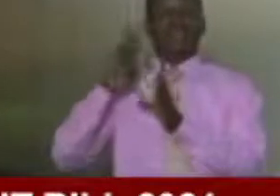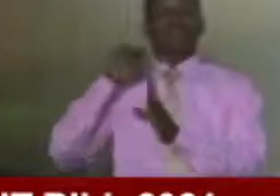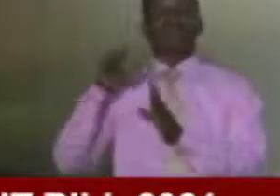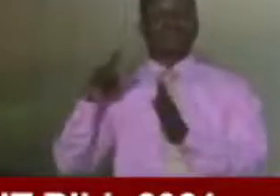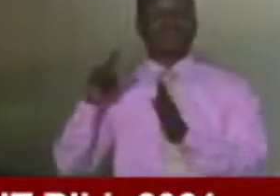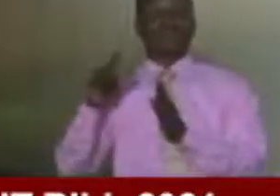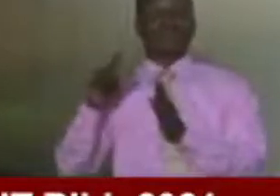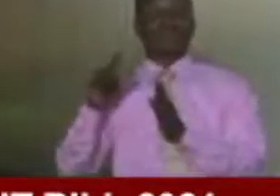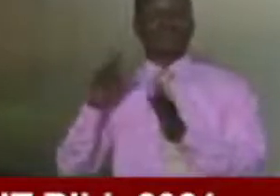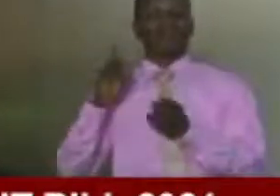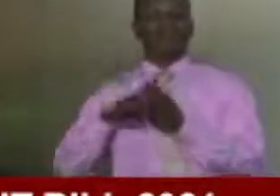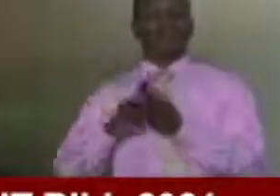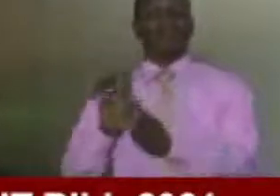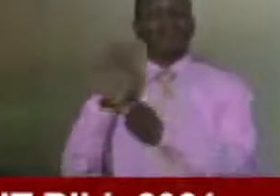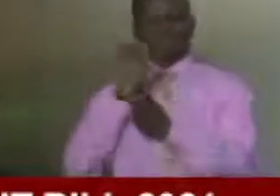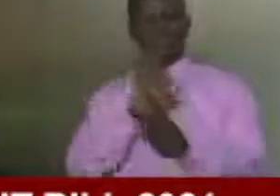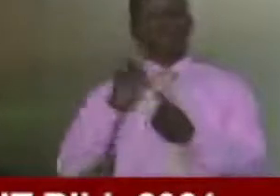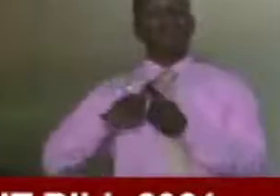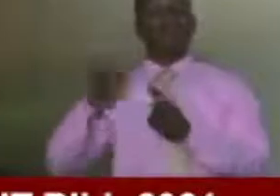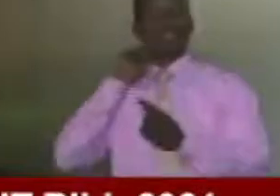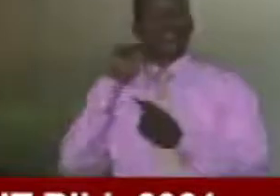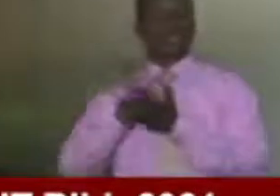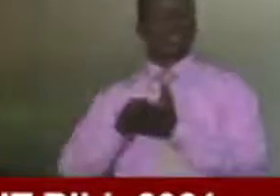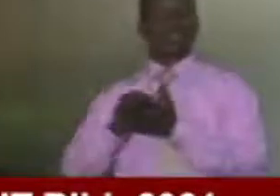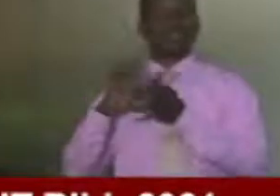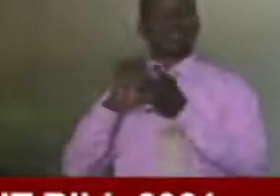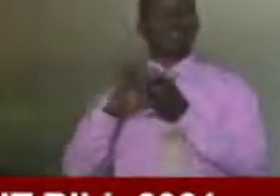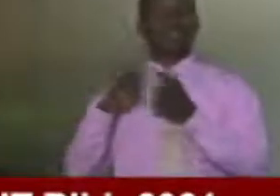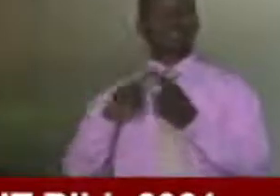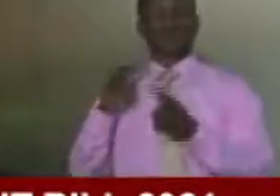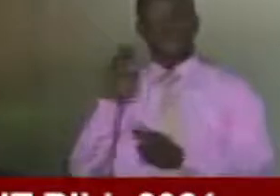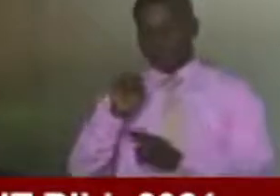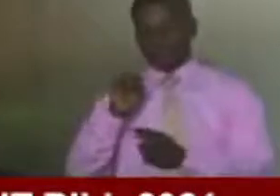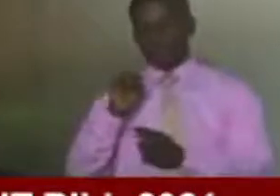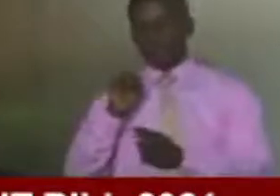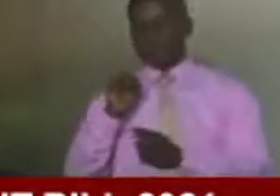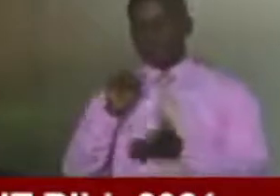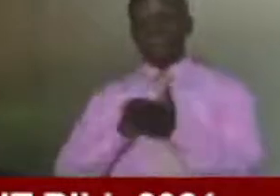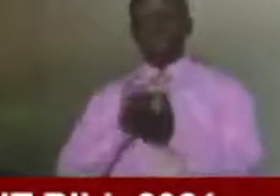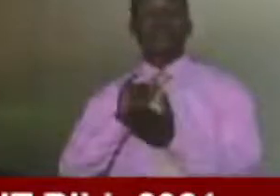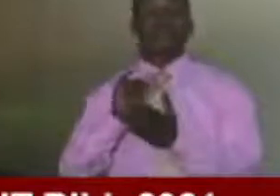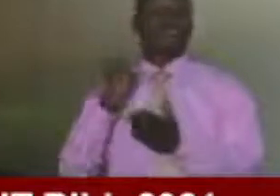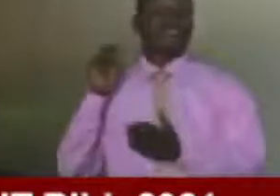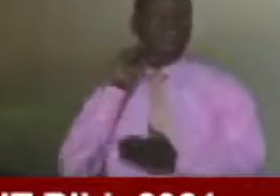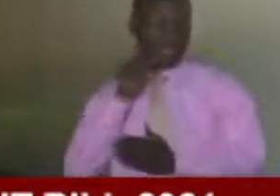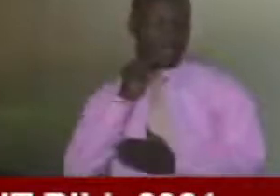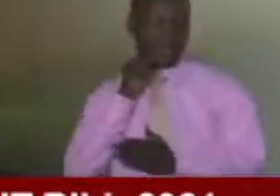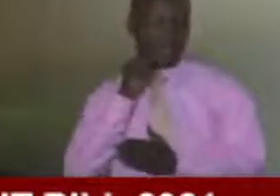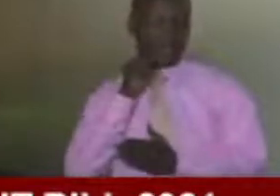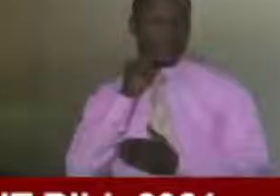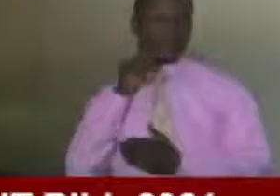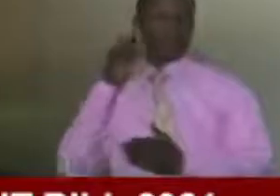so as to guarantee Nigerians that Nigeria belongs to them, that their views count, that Nigeria, the